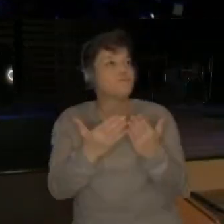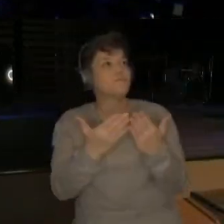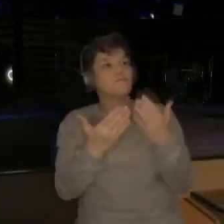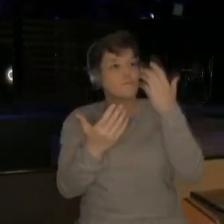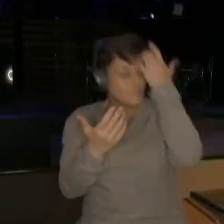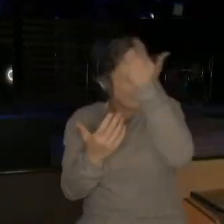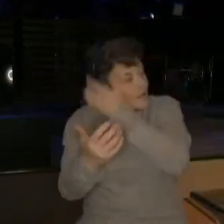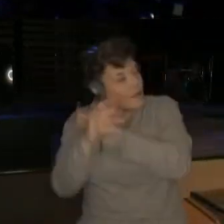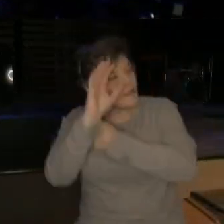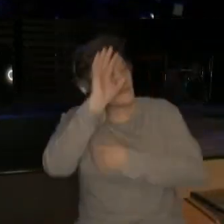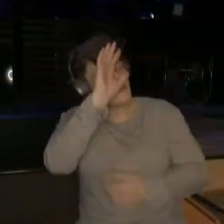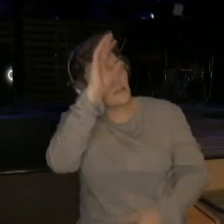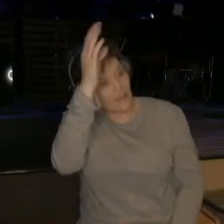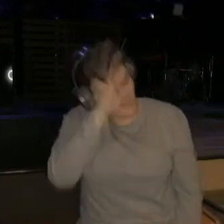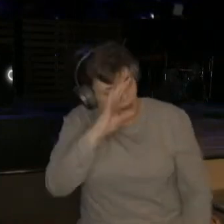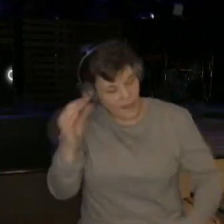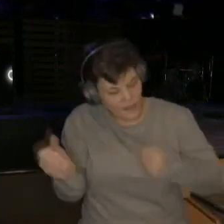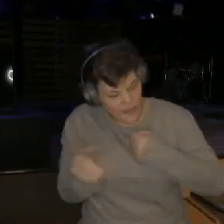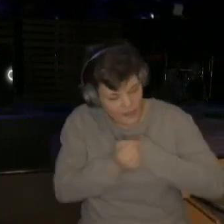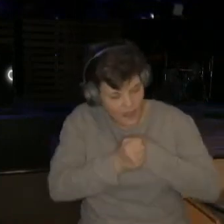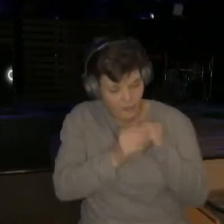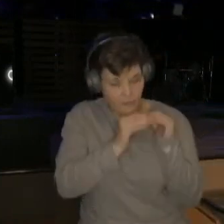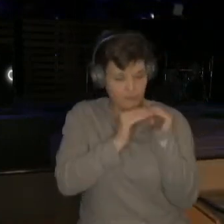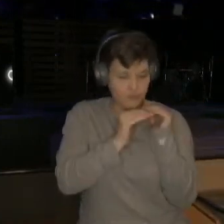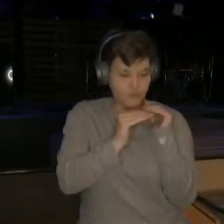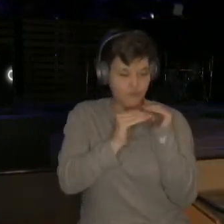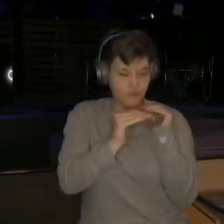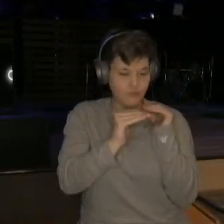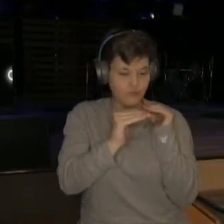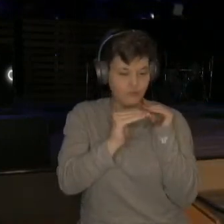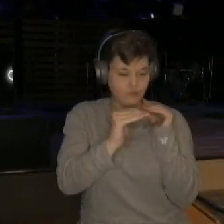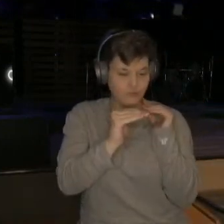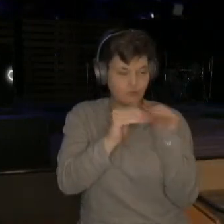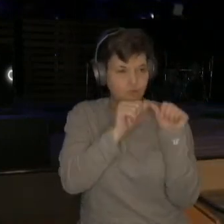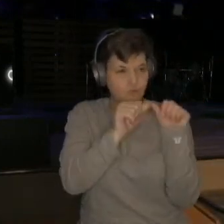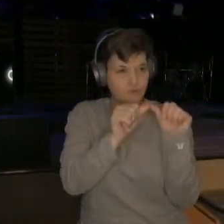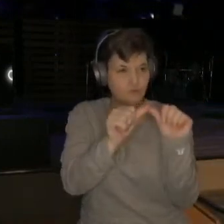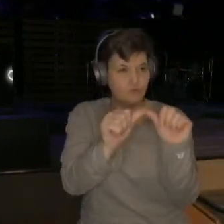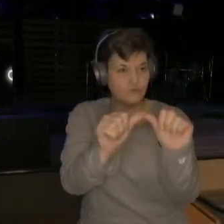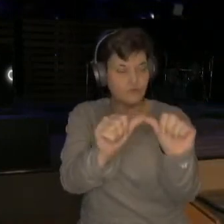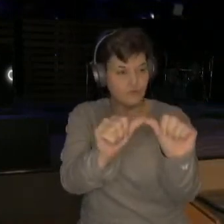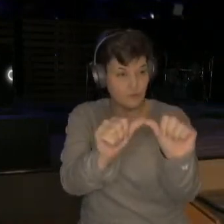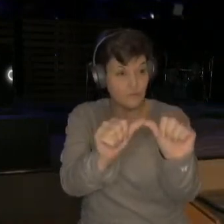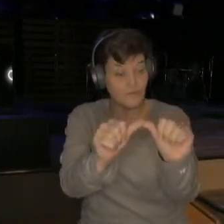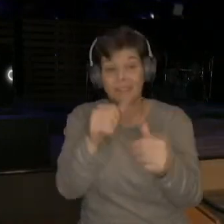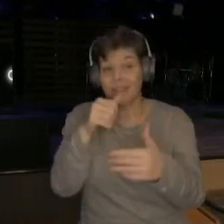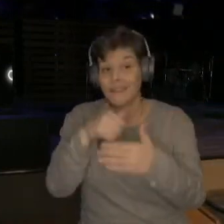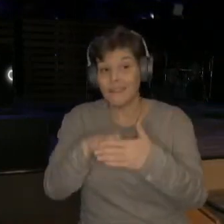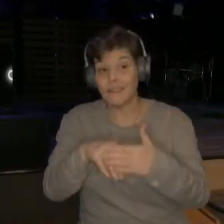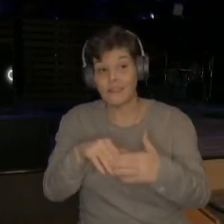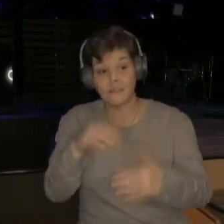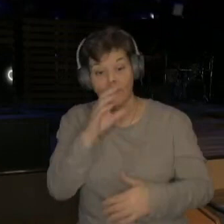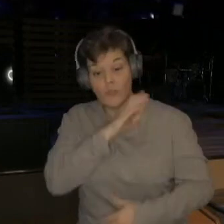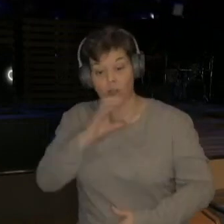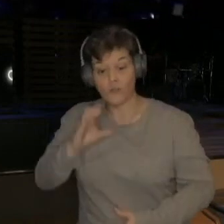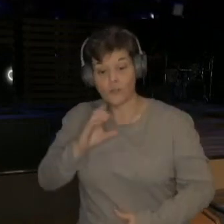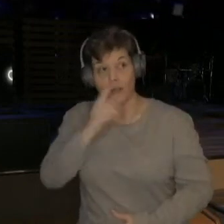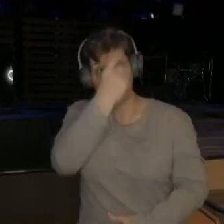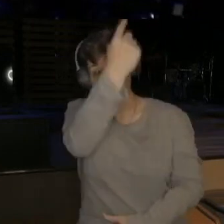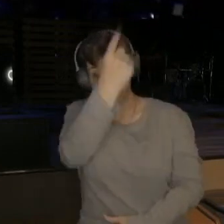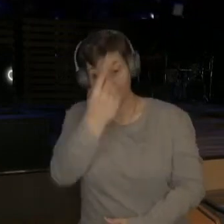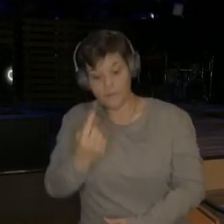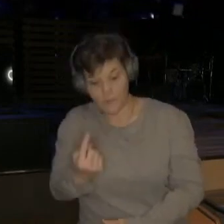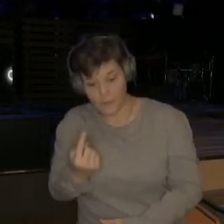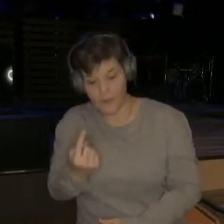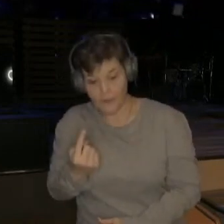God that culminates in the incarnation, death, and resurrection